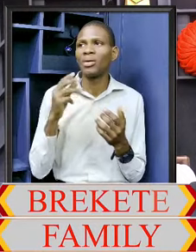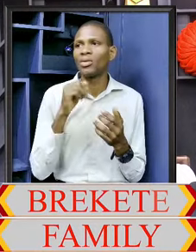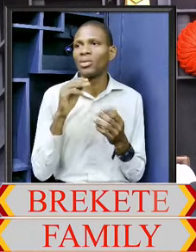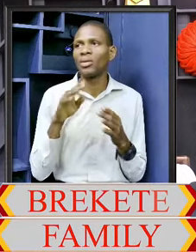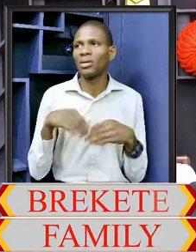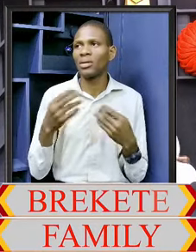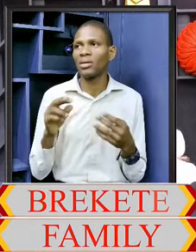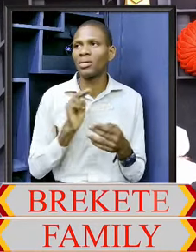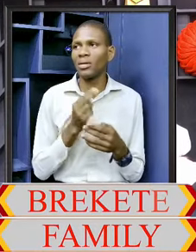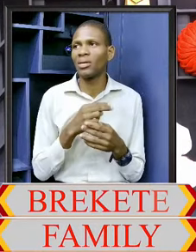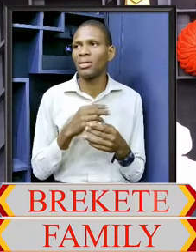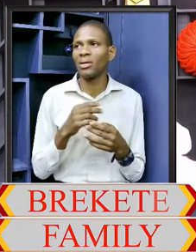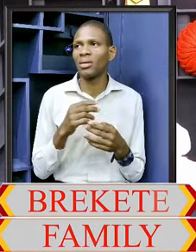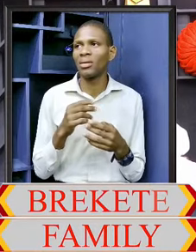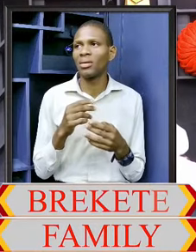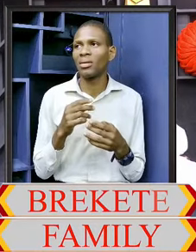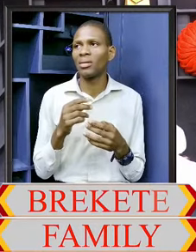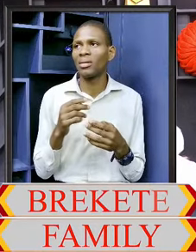this is my boss,